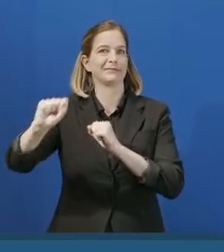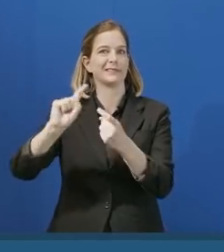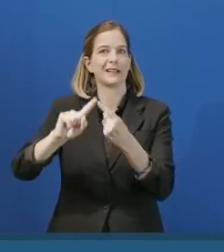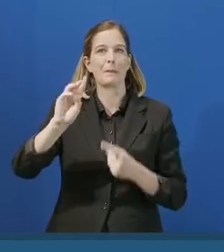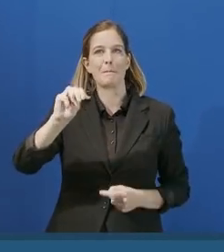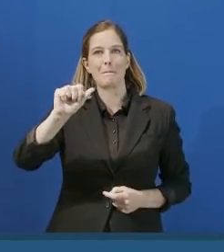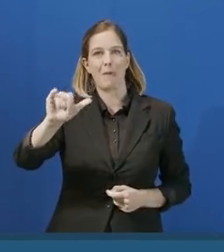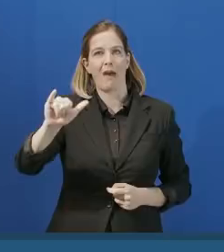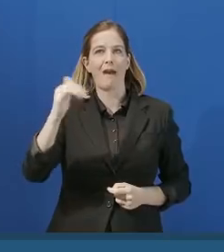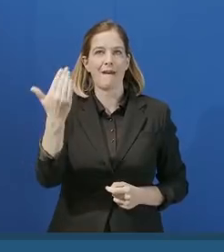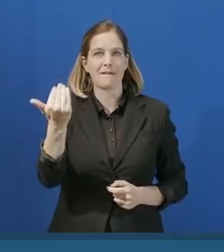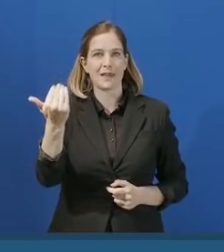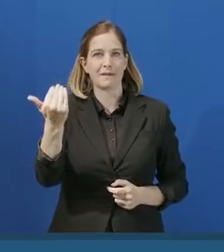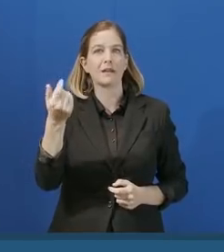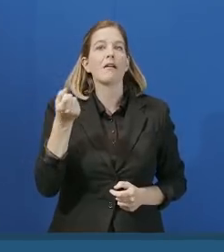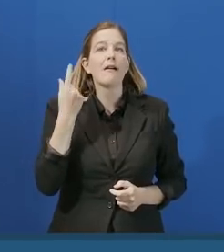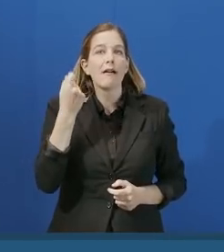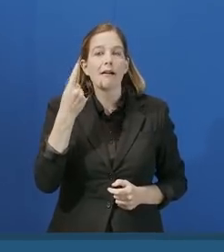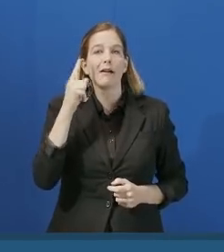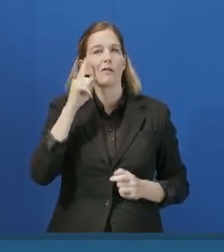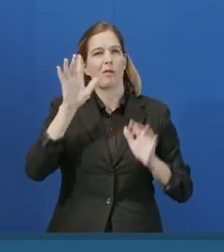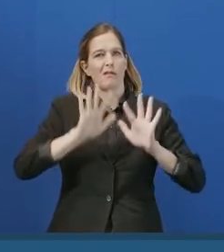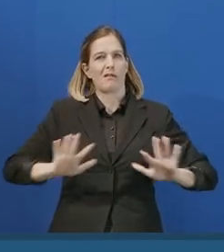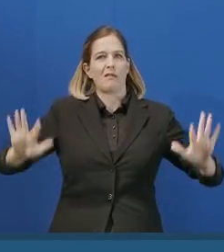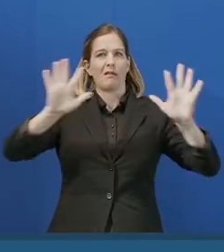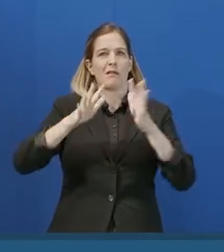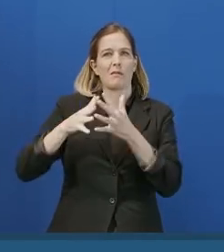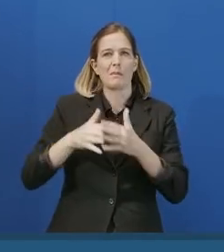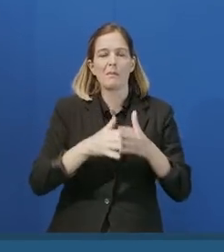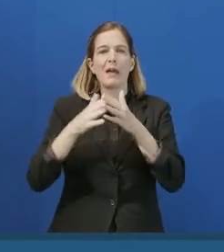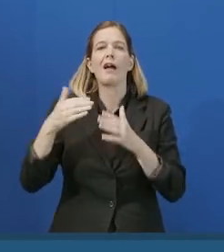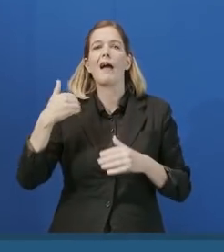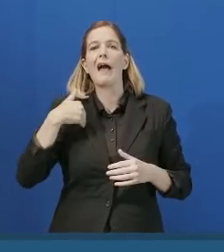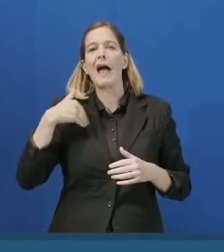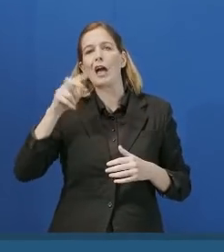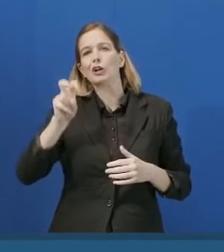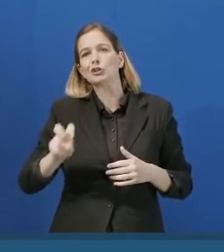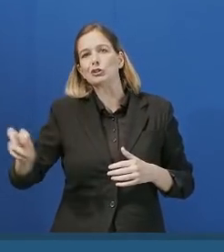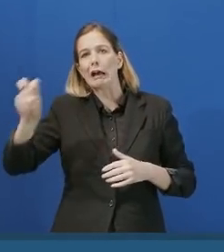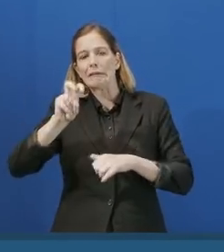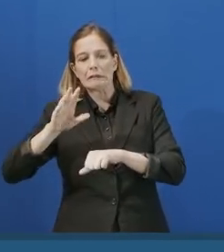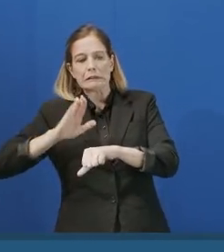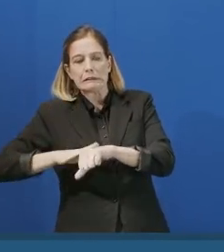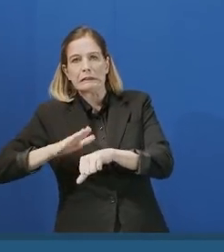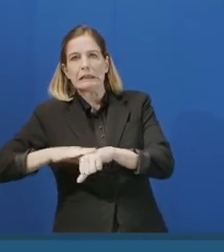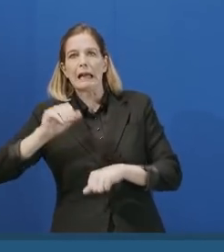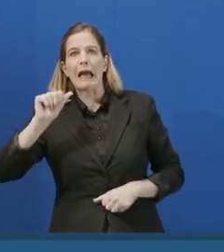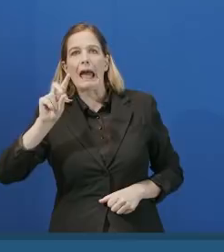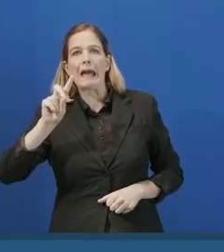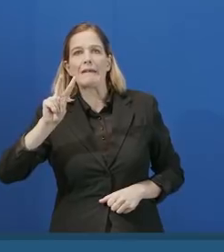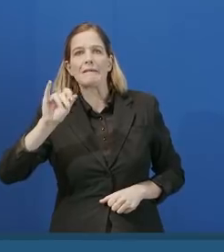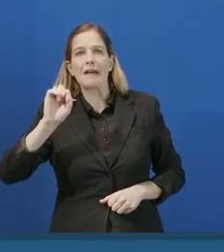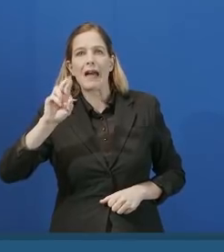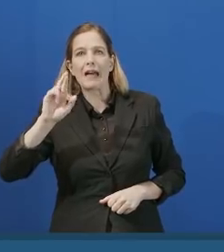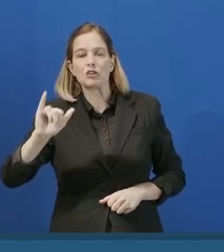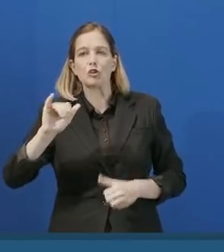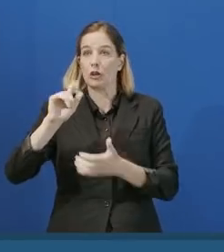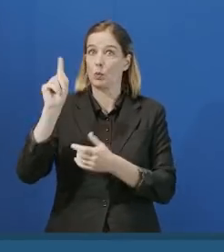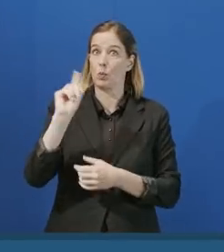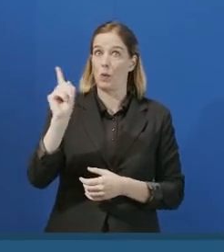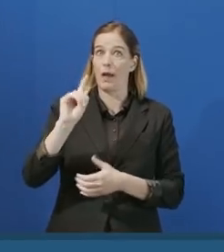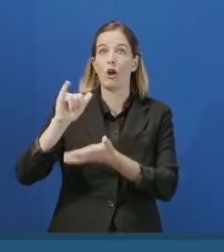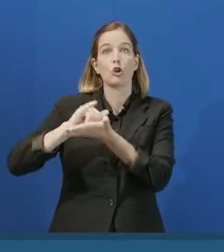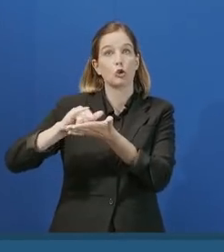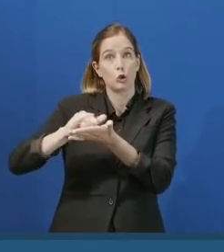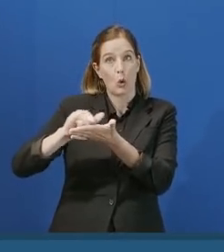that had travel advisories. Most recently and today, that is New York, New Jersey, and